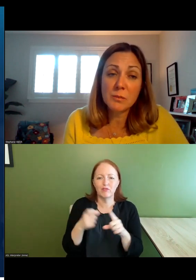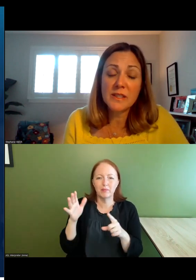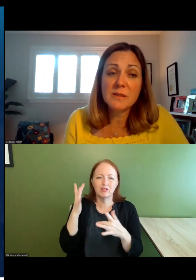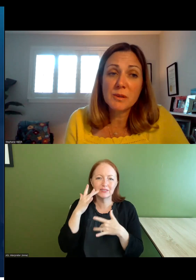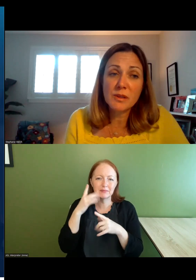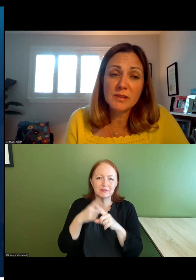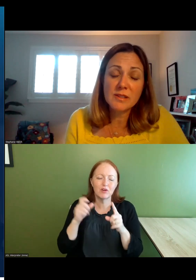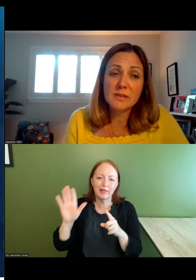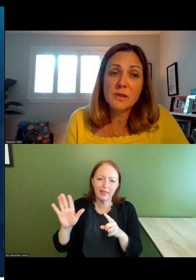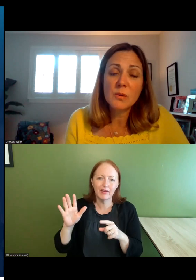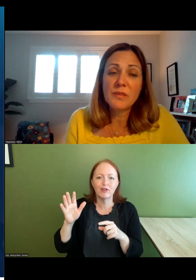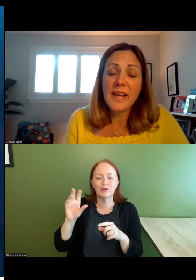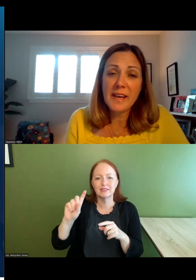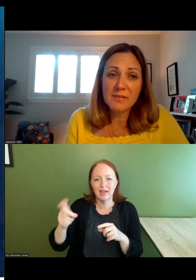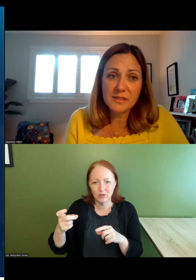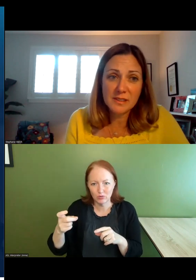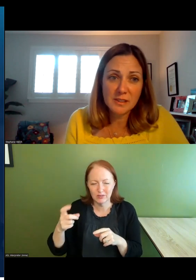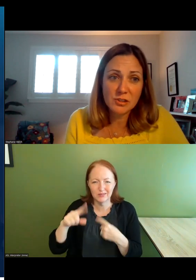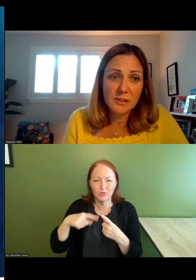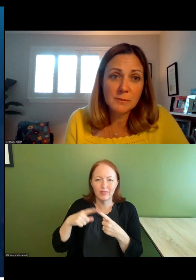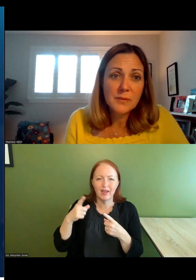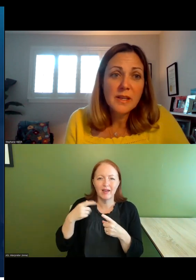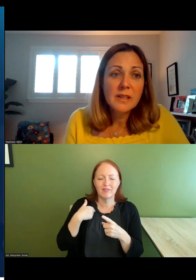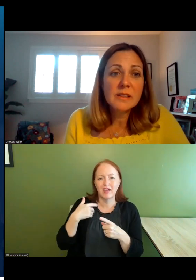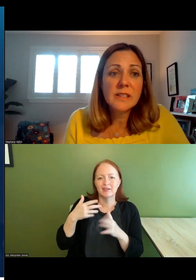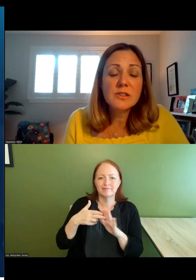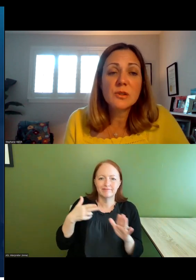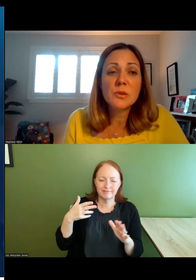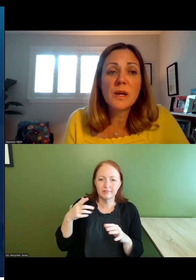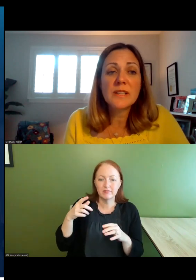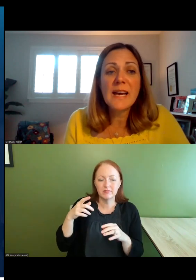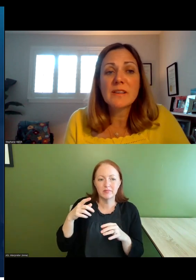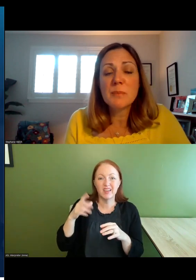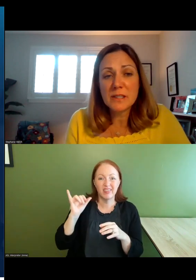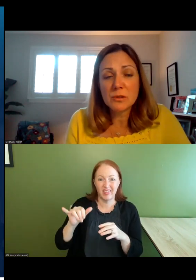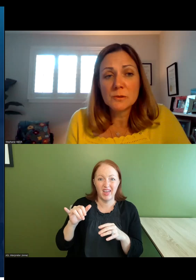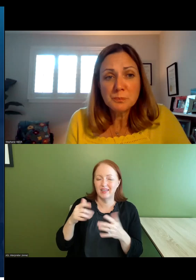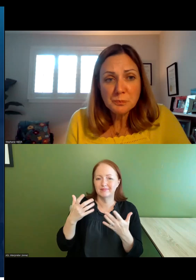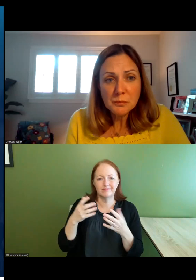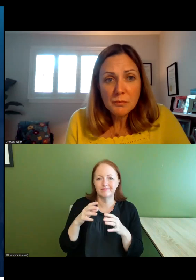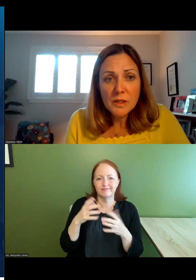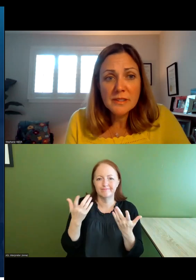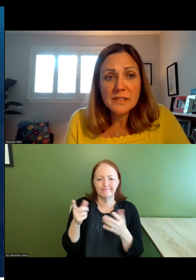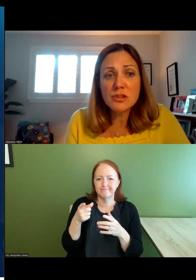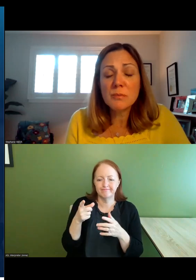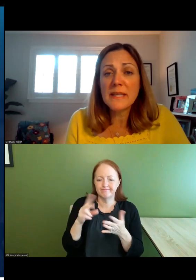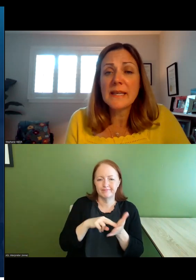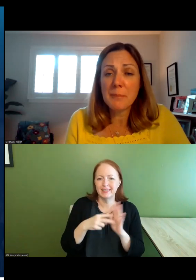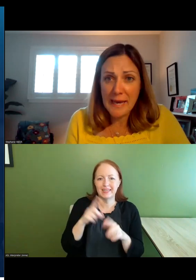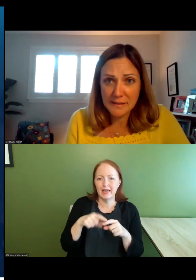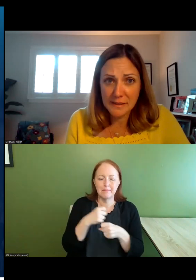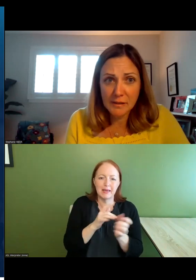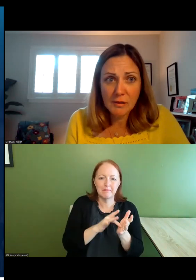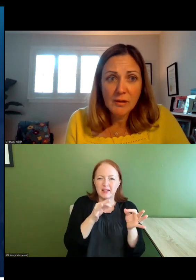that someone experiences when they have this condition, lead to a lack of medical